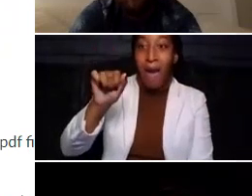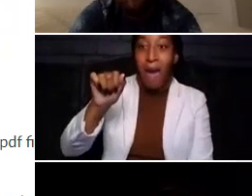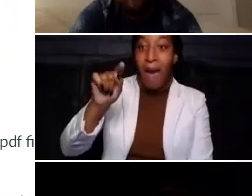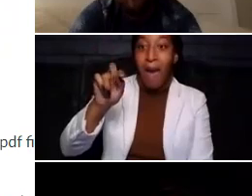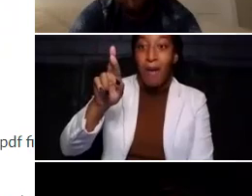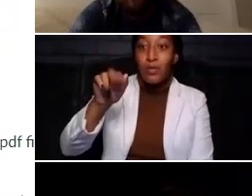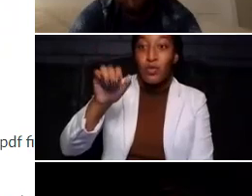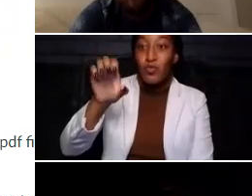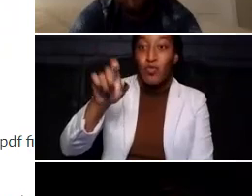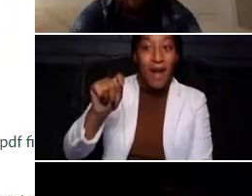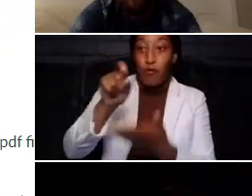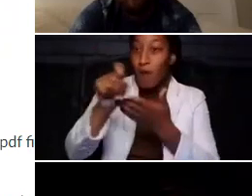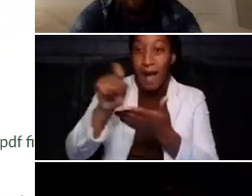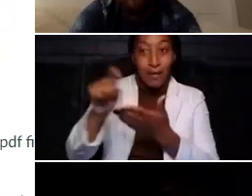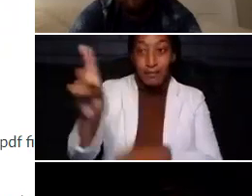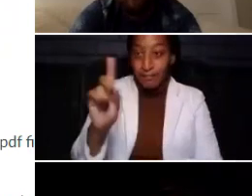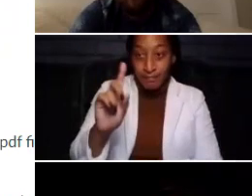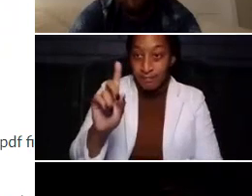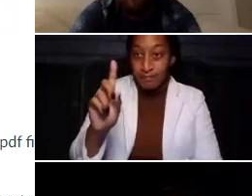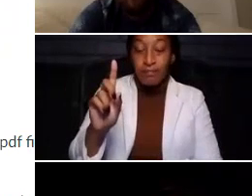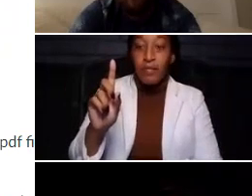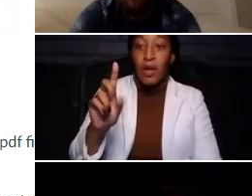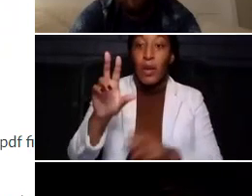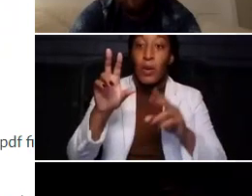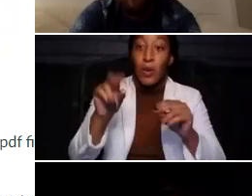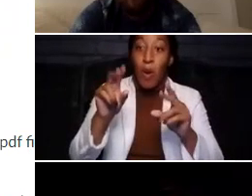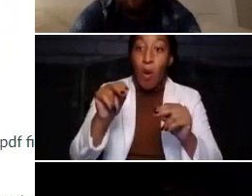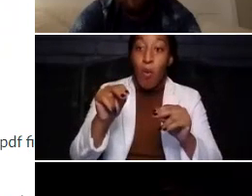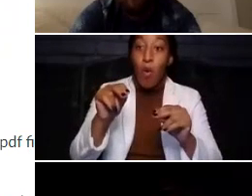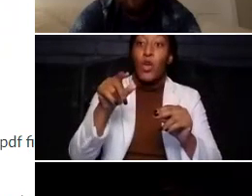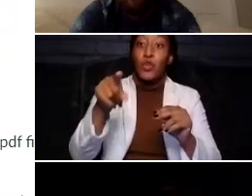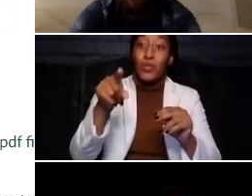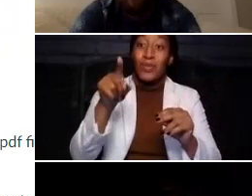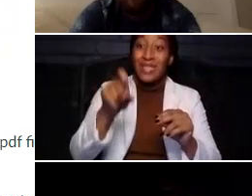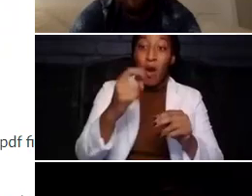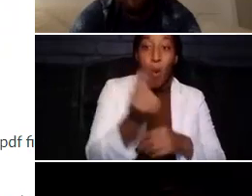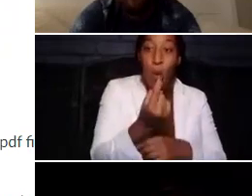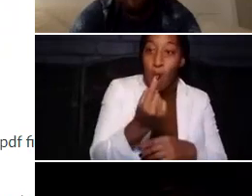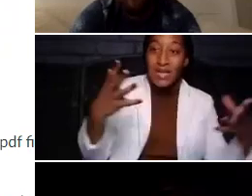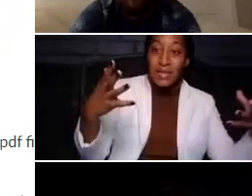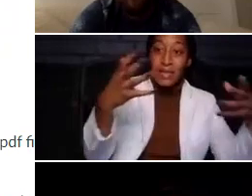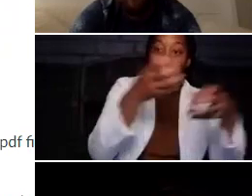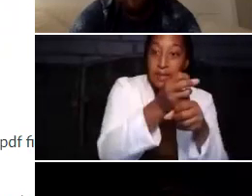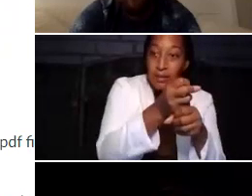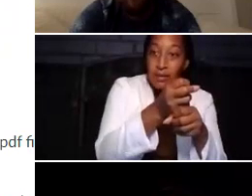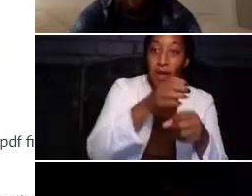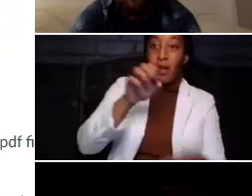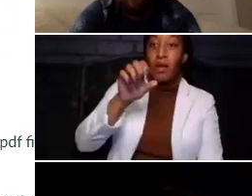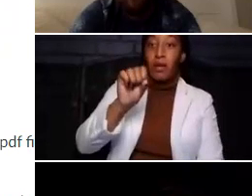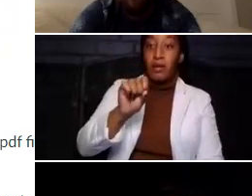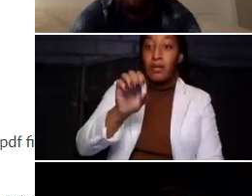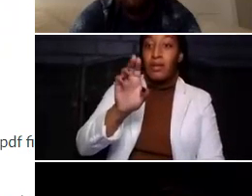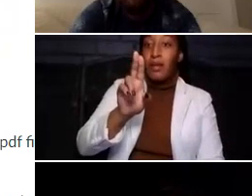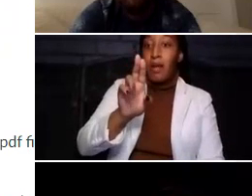a summary. Well, the summary is already an abstract. You don't need to do both, okay?